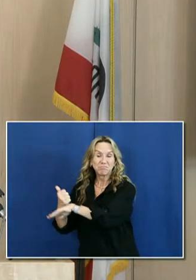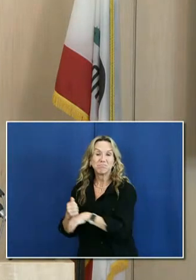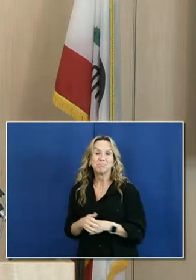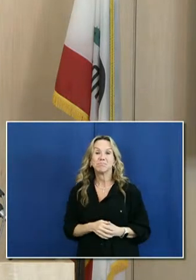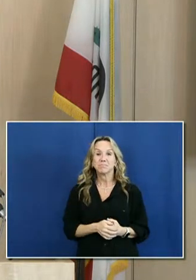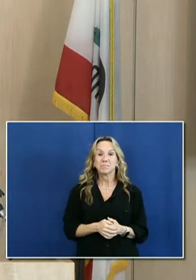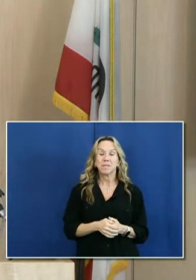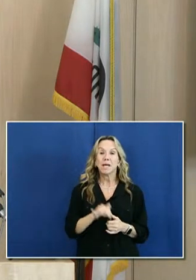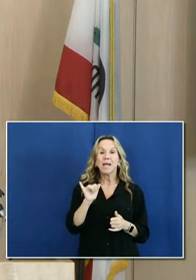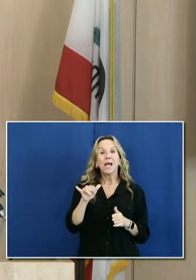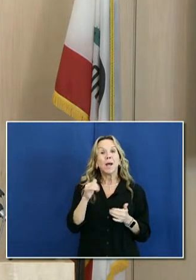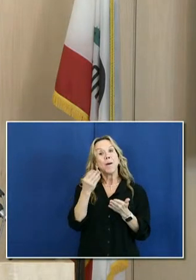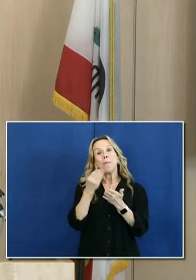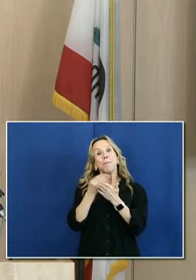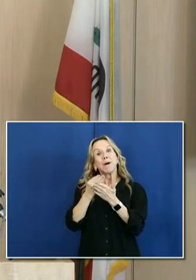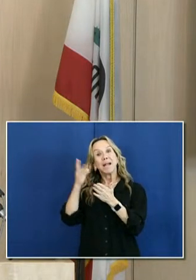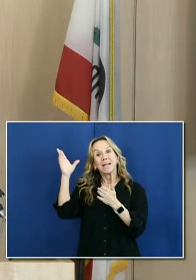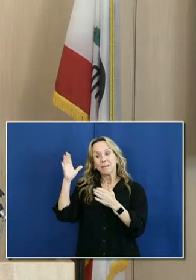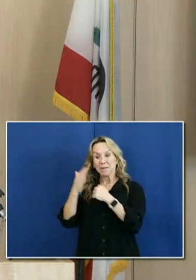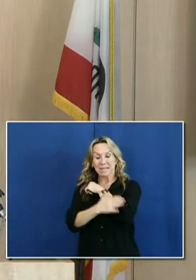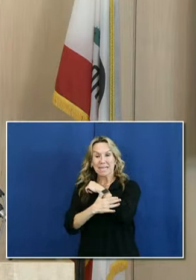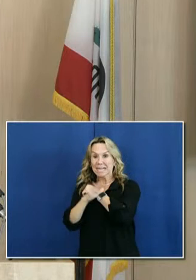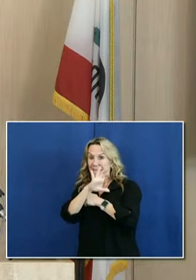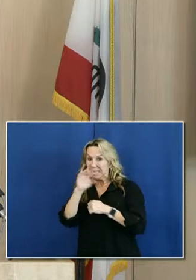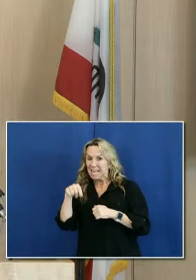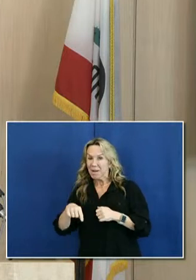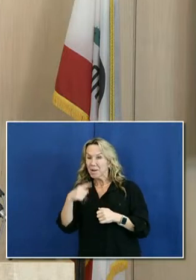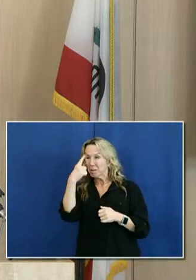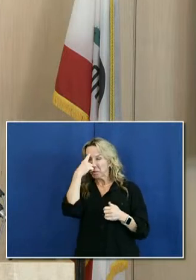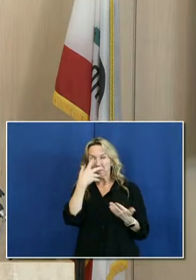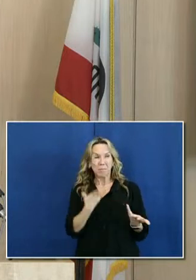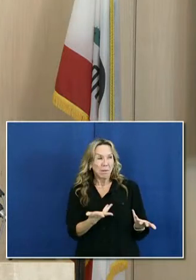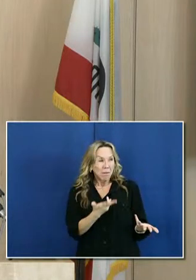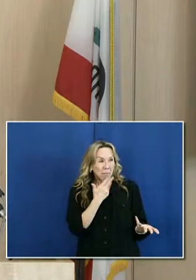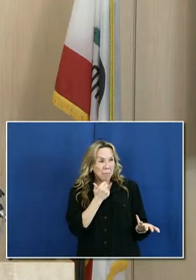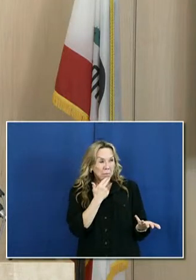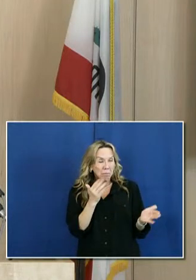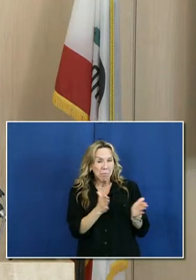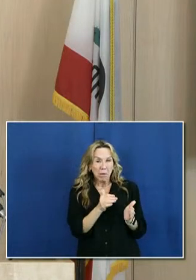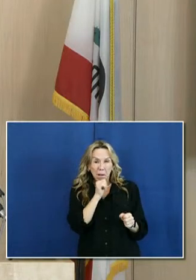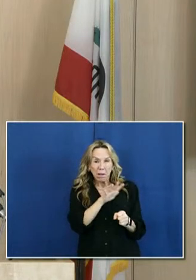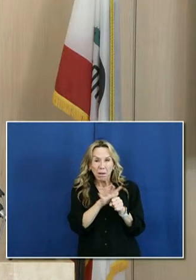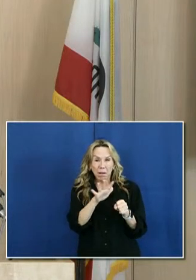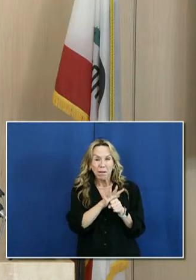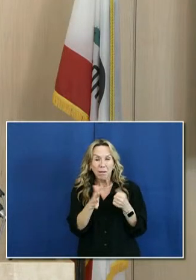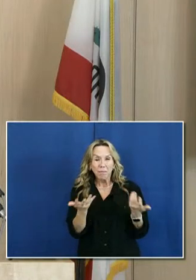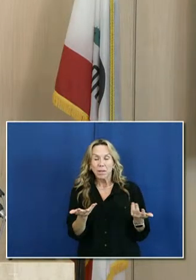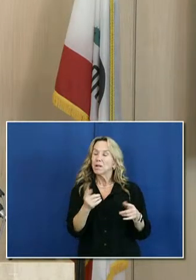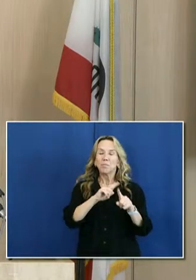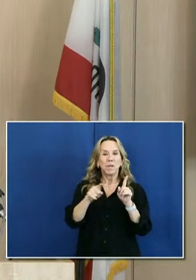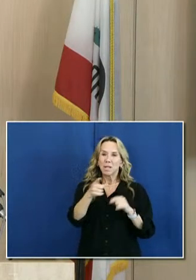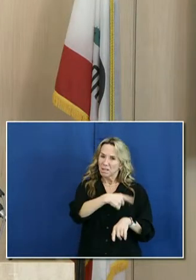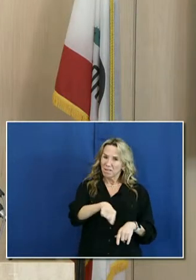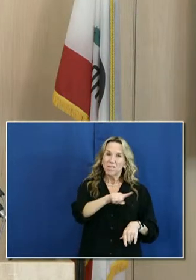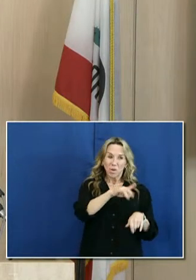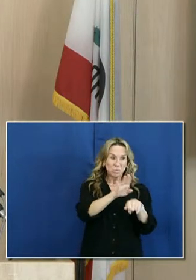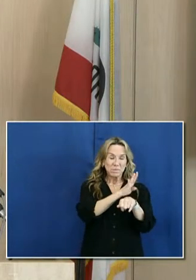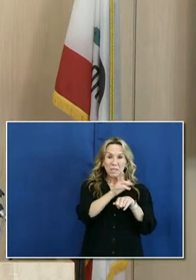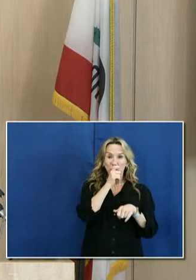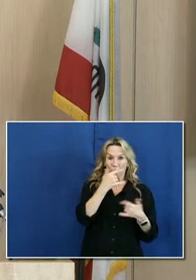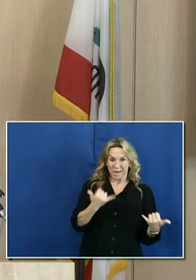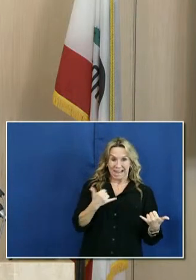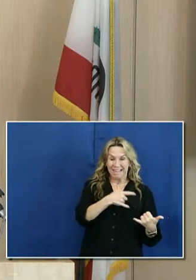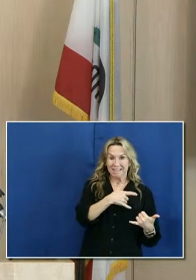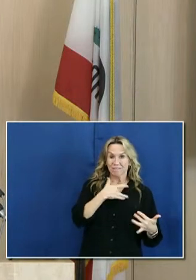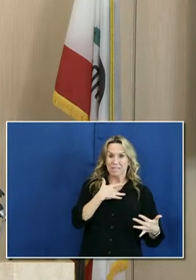Individually, these investments by the county may seem small, but for businesses struggling to survive, they can make all the